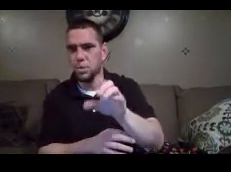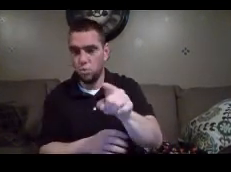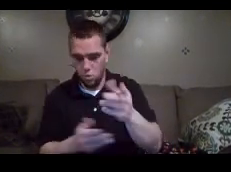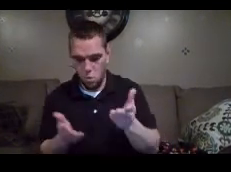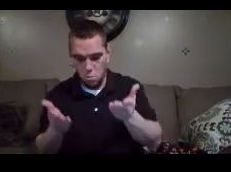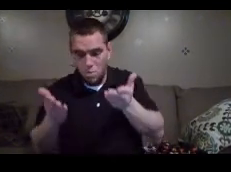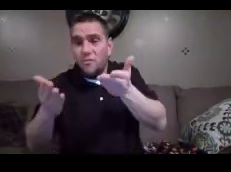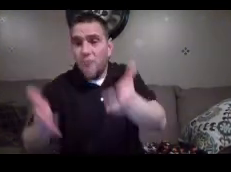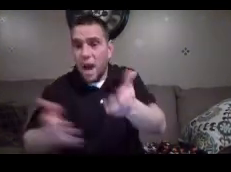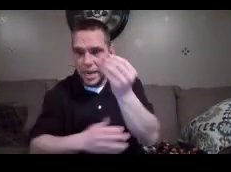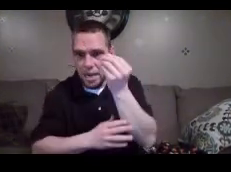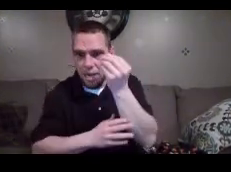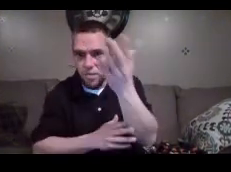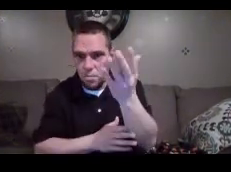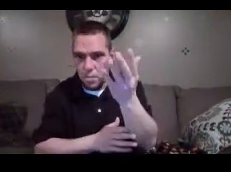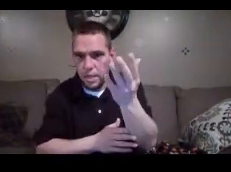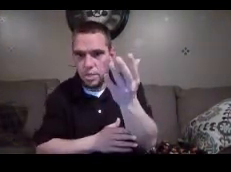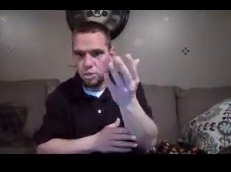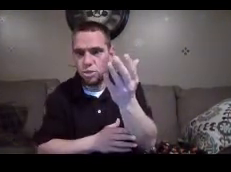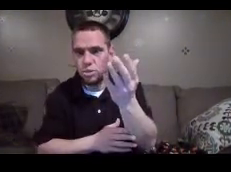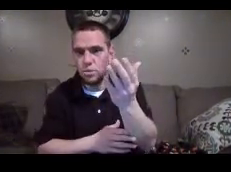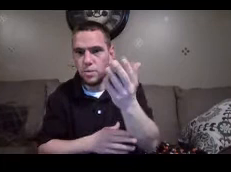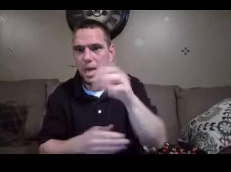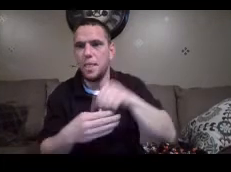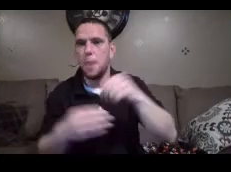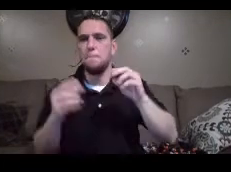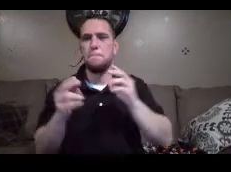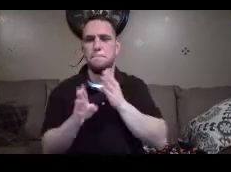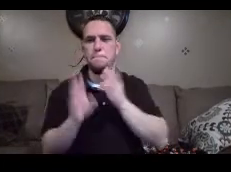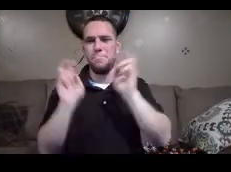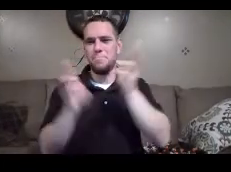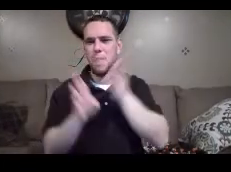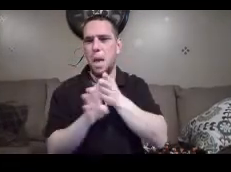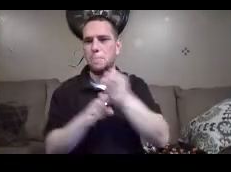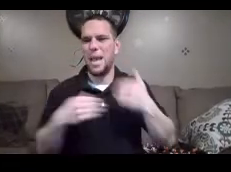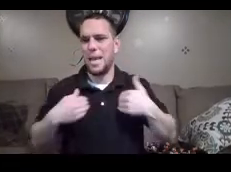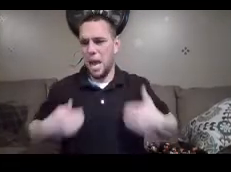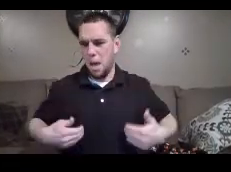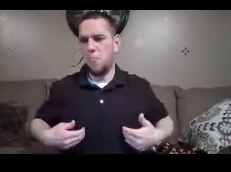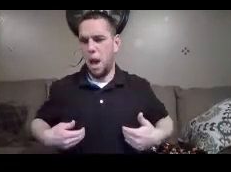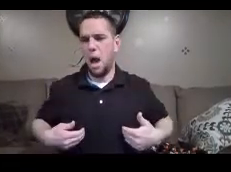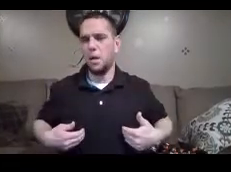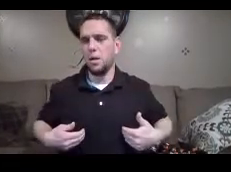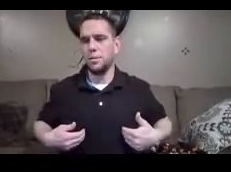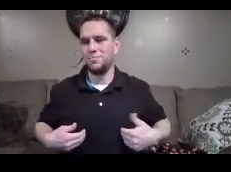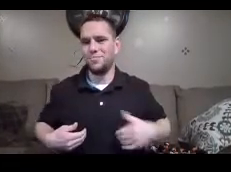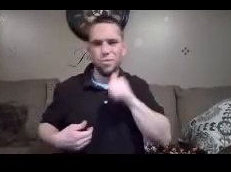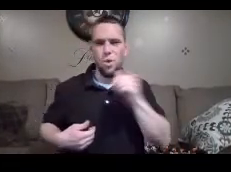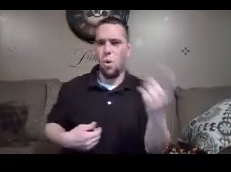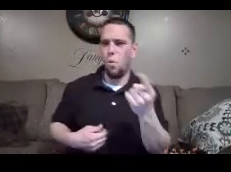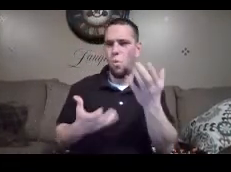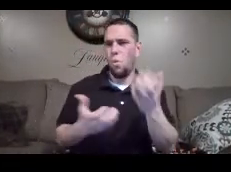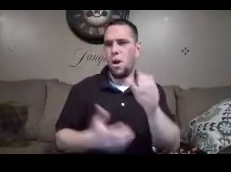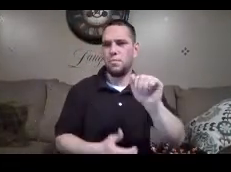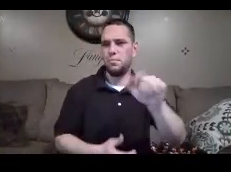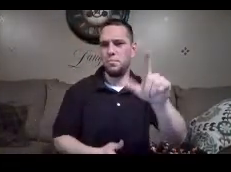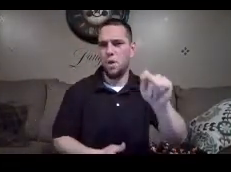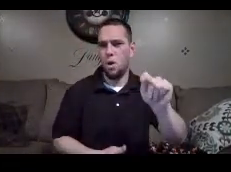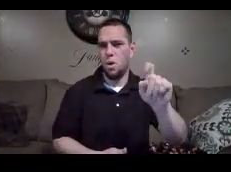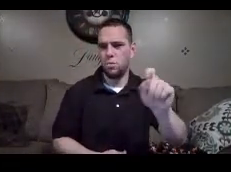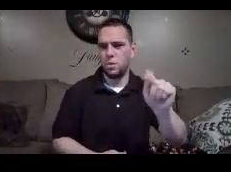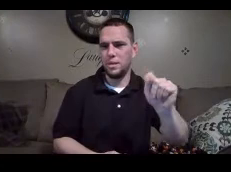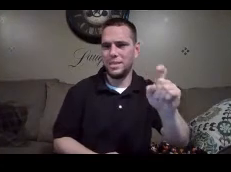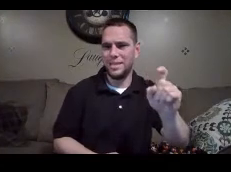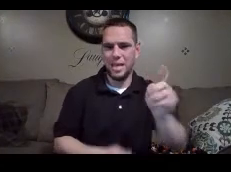information in the main body of the document so that people don't have to rely on just the alt text for an image.